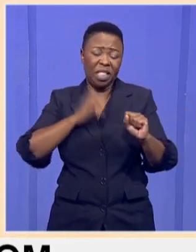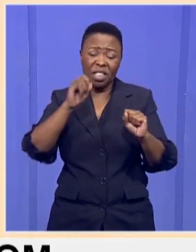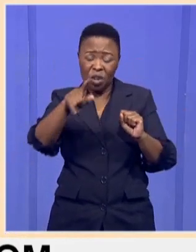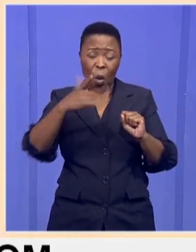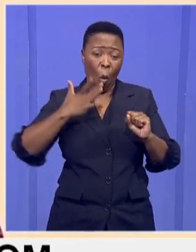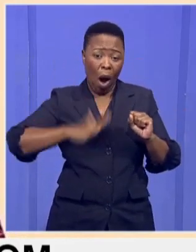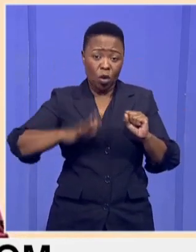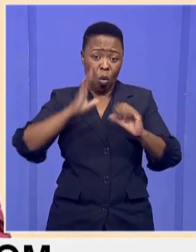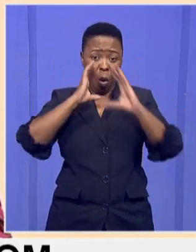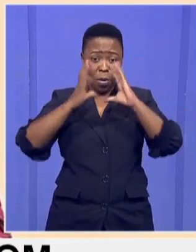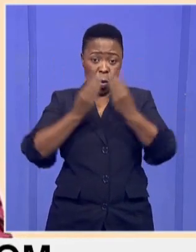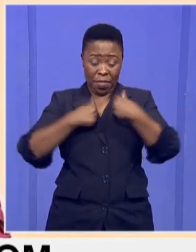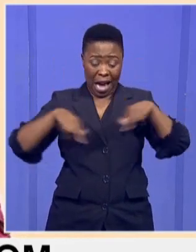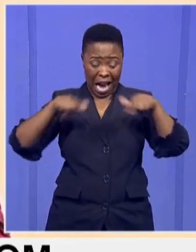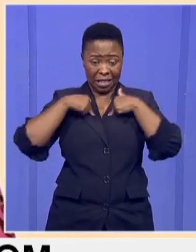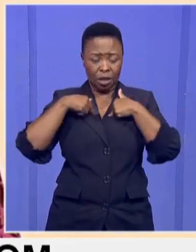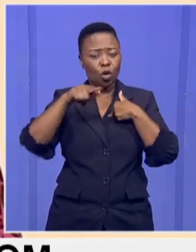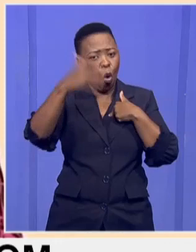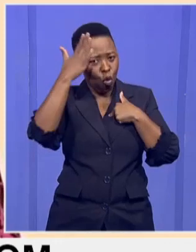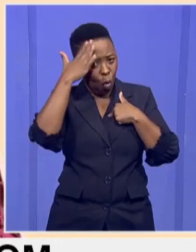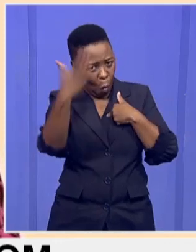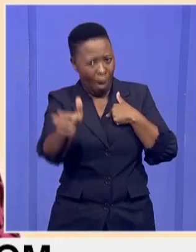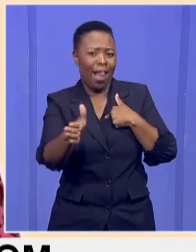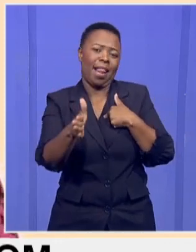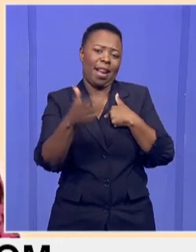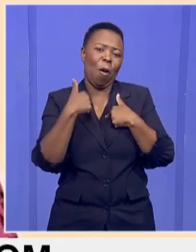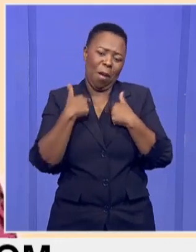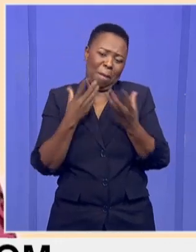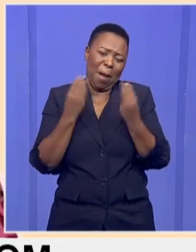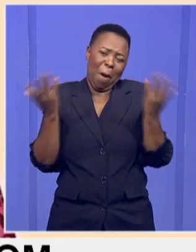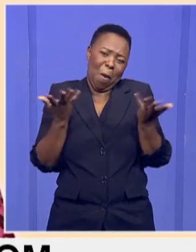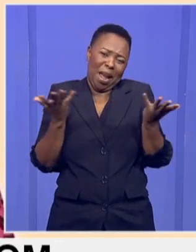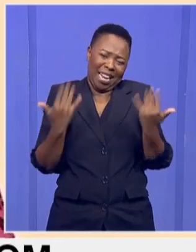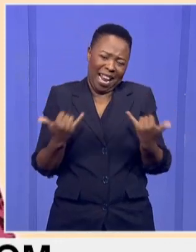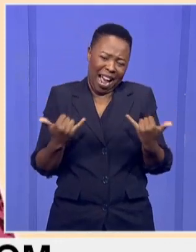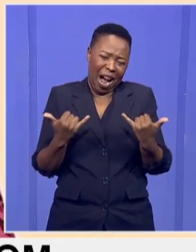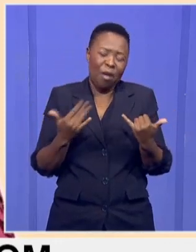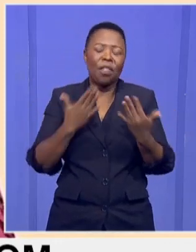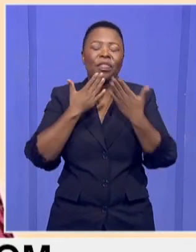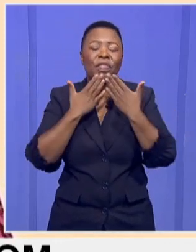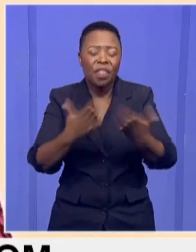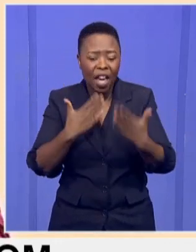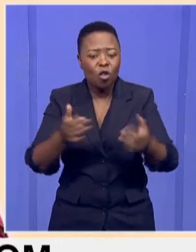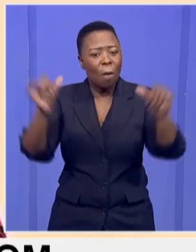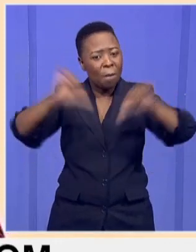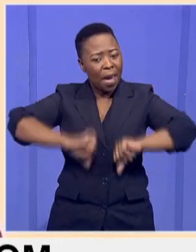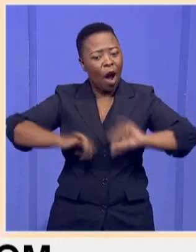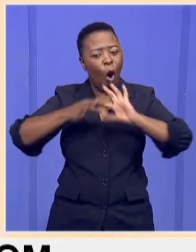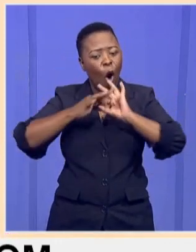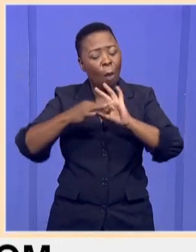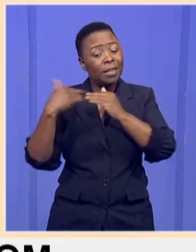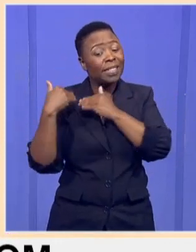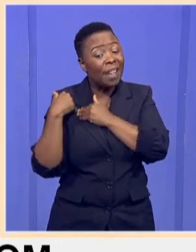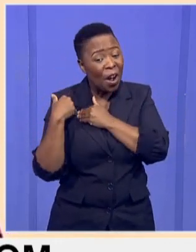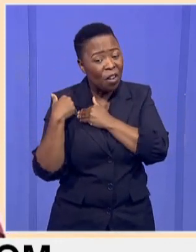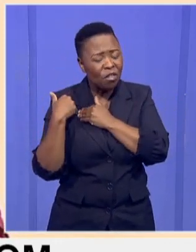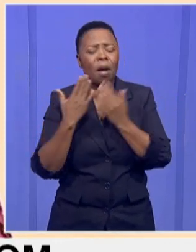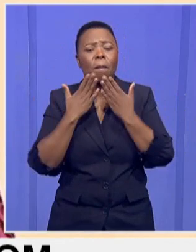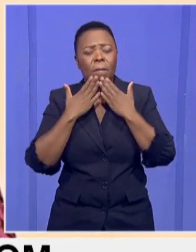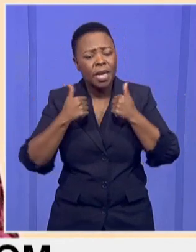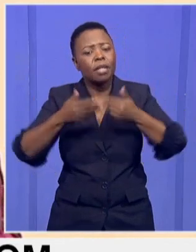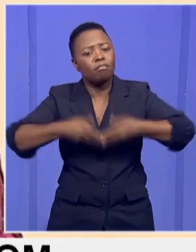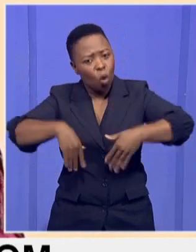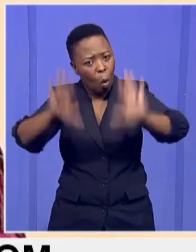with us, I know you know where to get hold of us now. So thank you for coming back home safe, and please go and be with